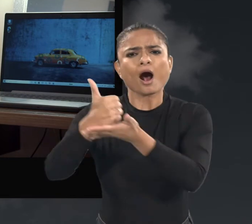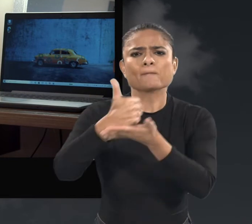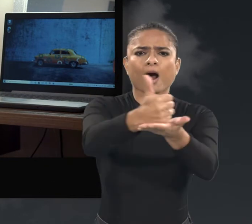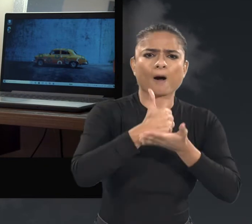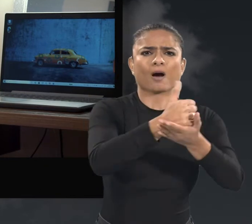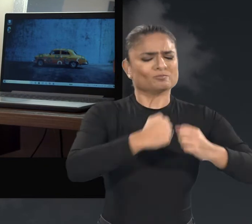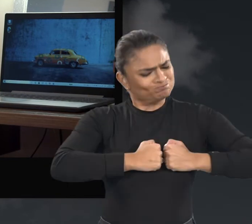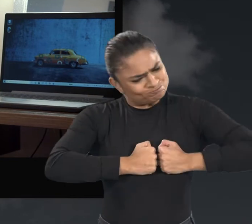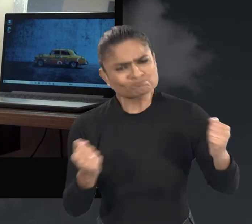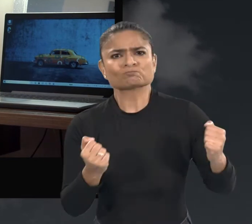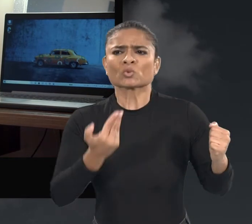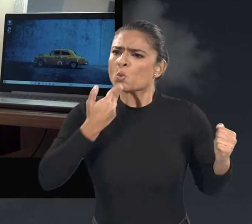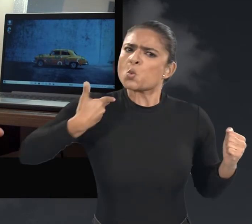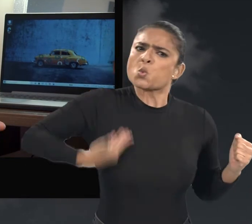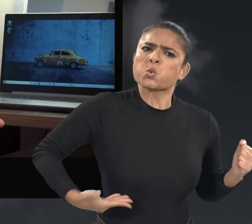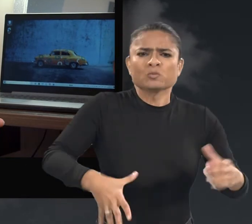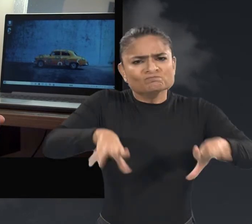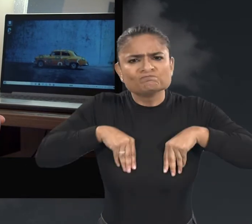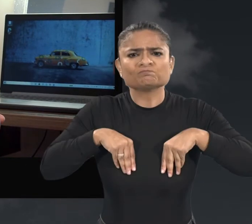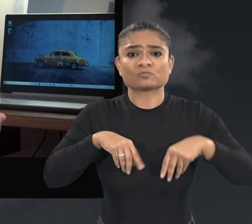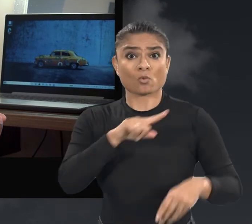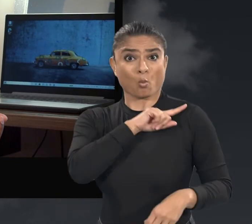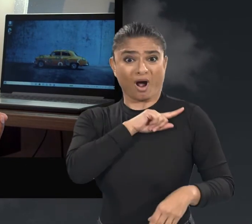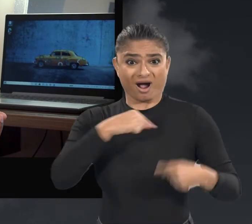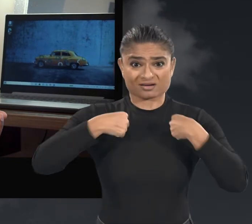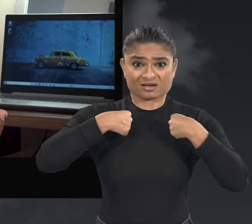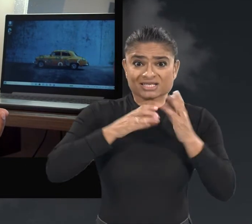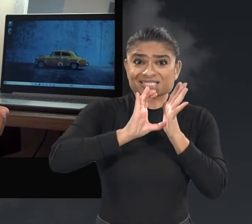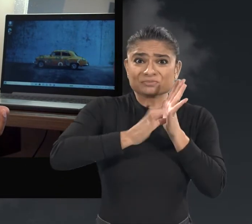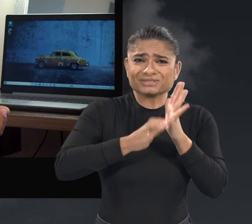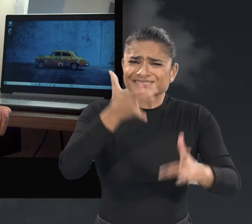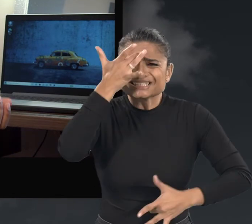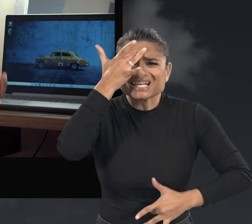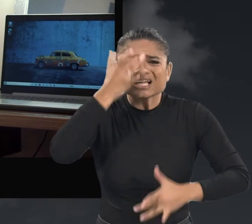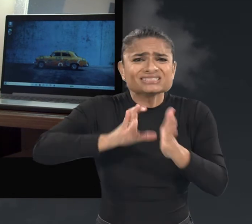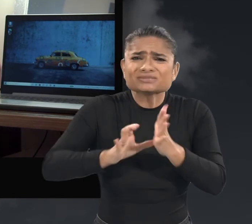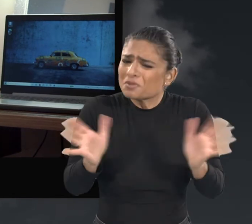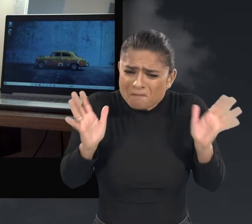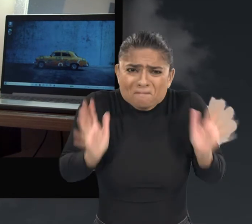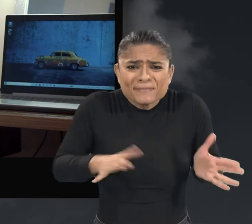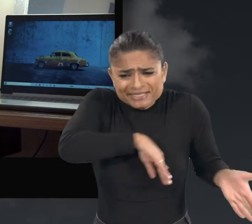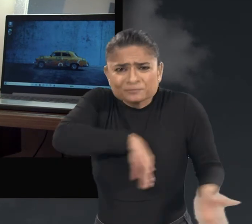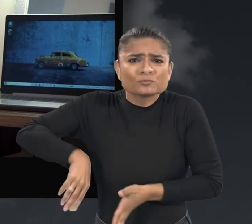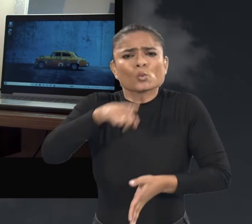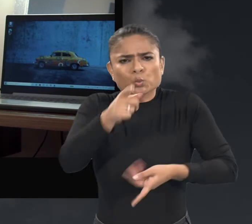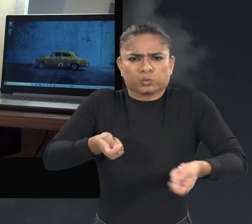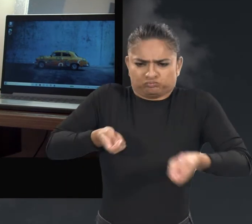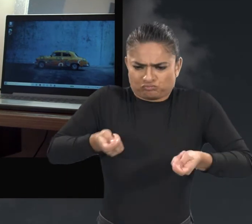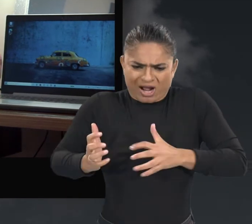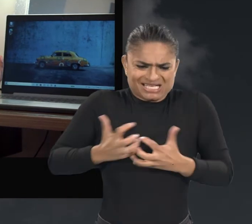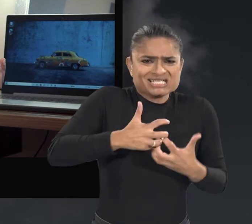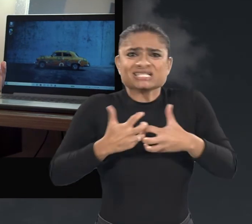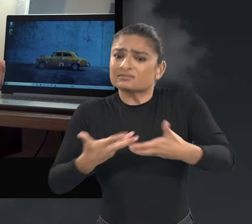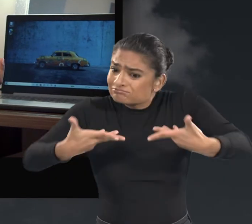Ek dink ons moet, we have to own who we are, want after all, dit is nie wie jy is nie, dit is maar net 'n siekte of